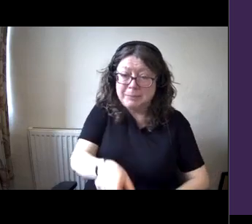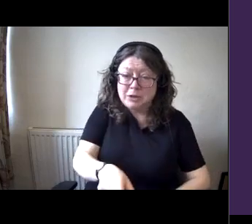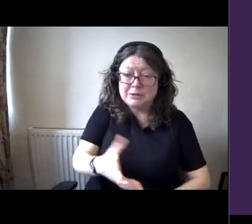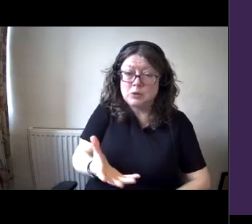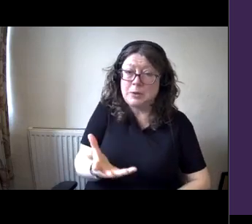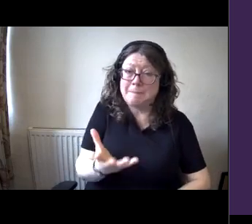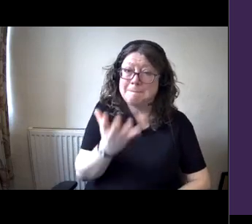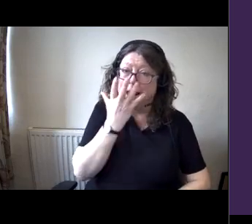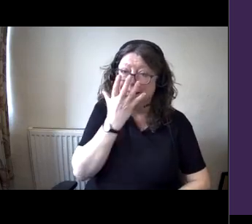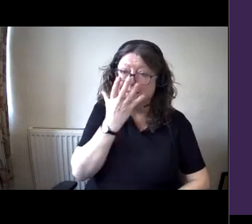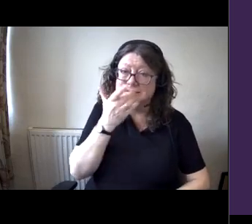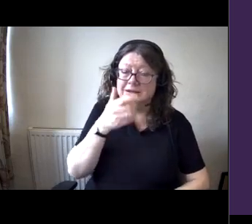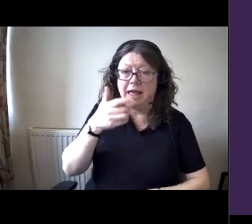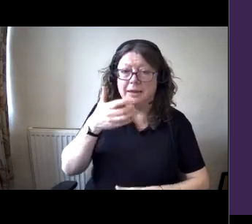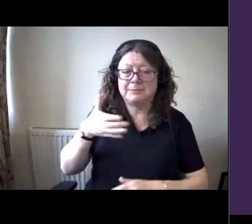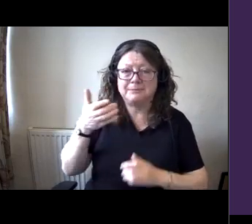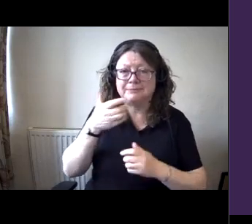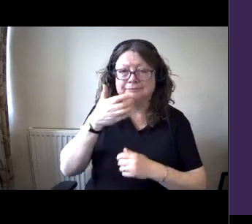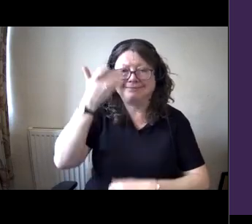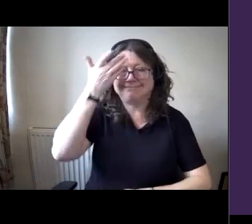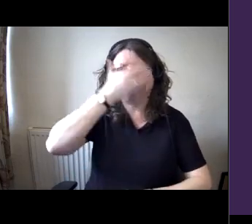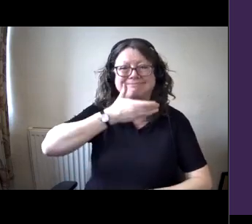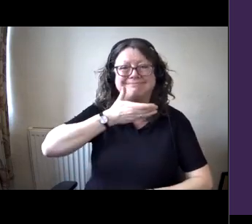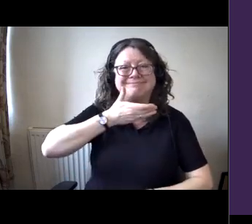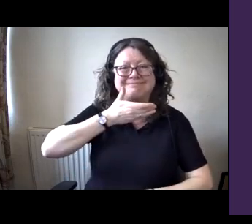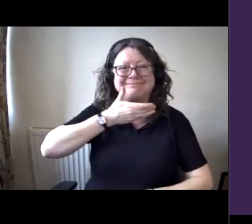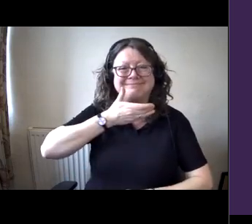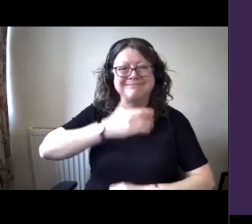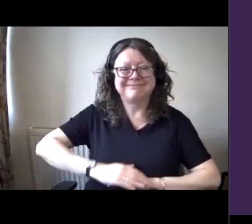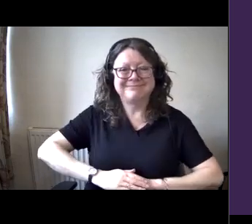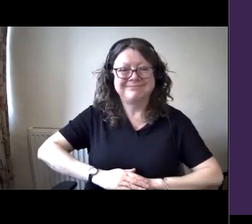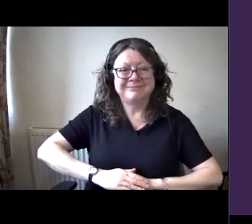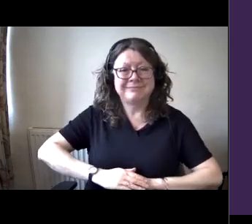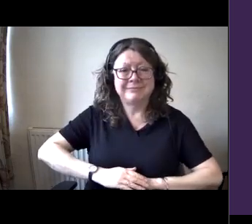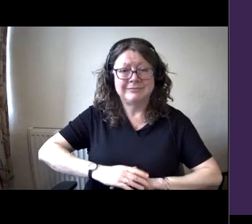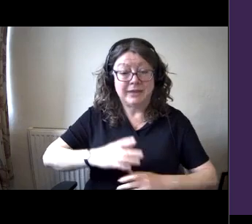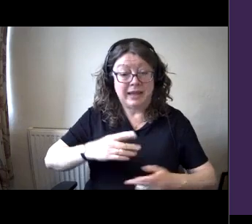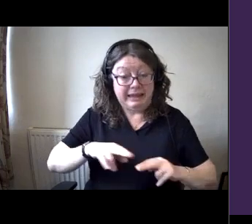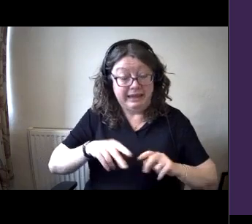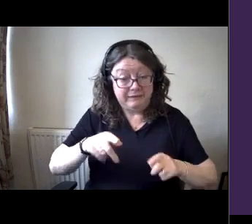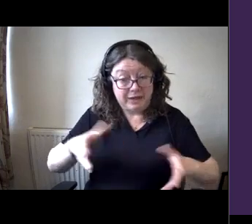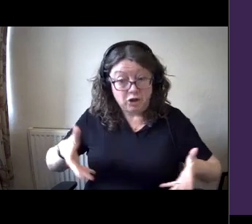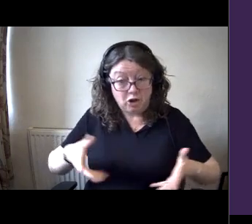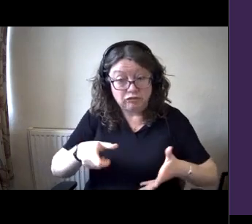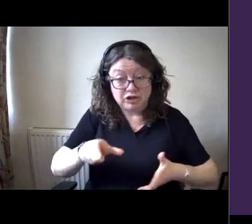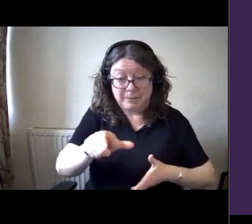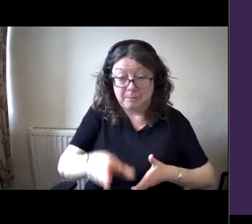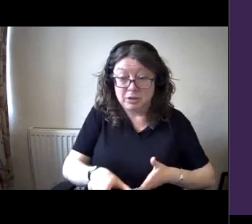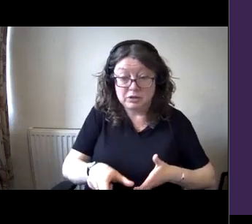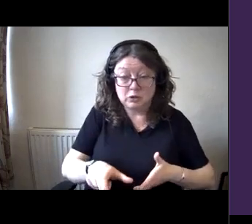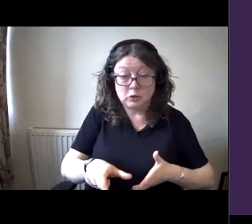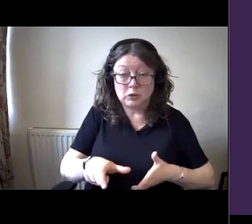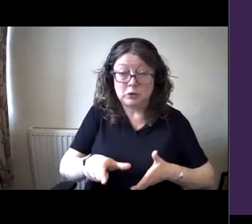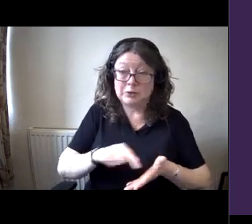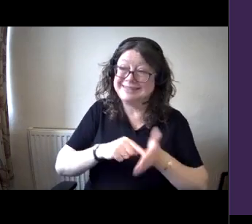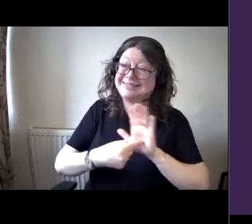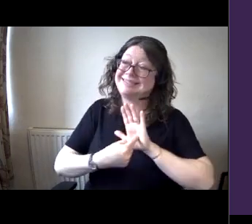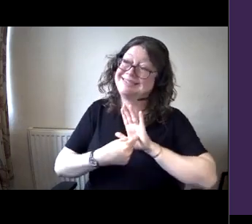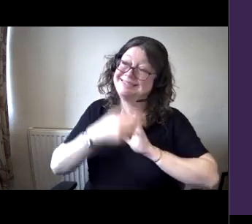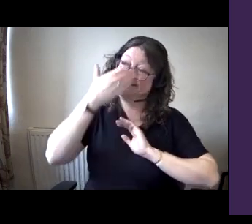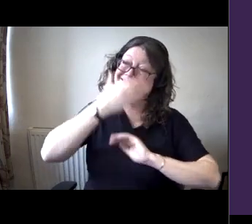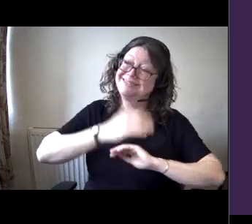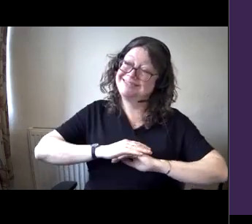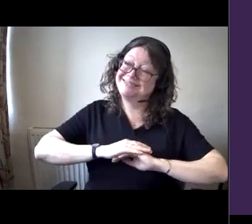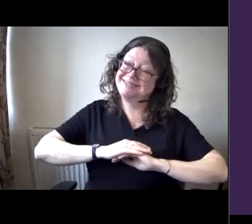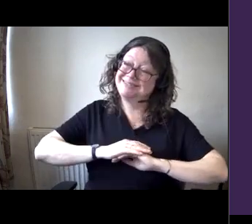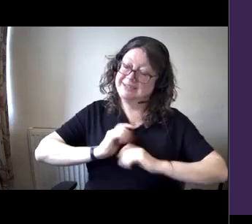promoting a lifestyle for this young person where they feel that they need to change who they are as a person before they walk out into